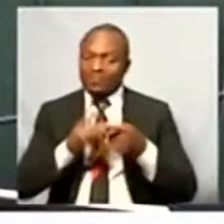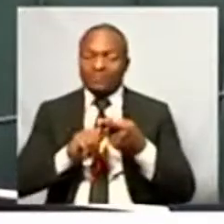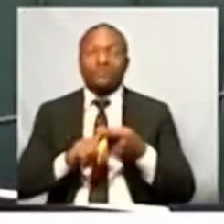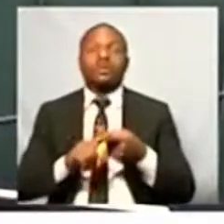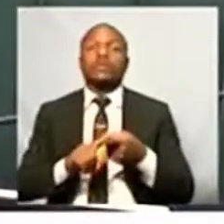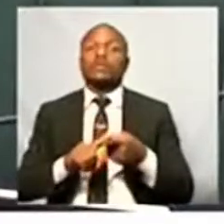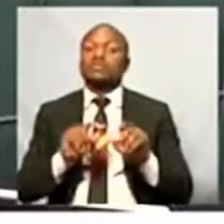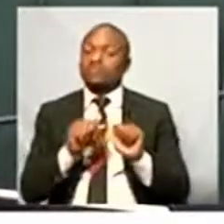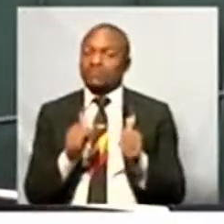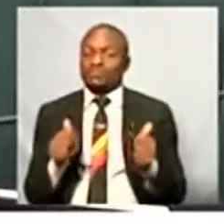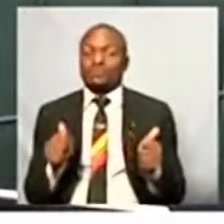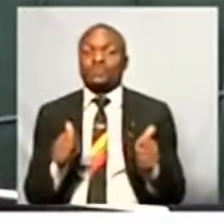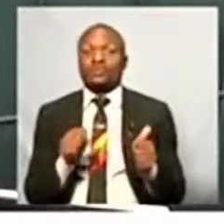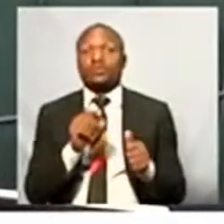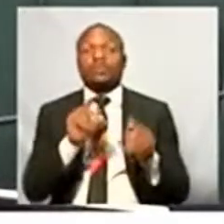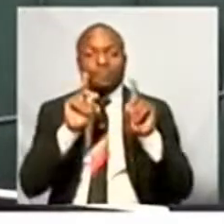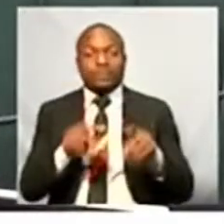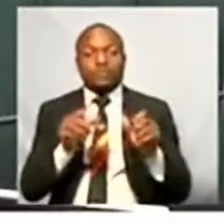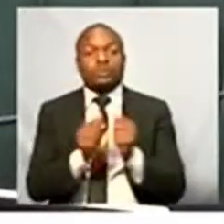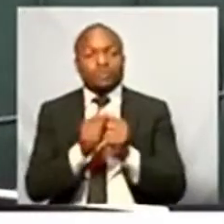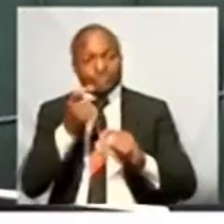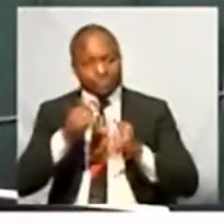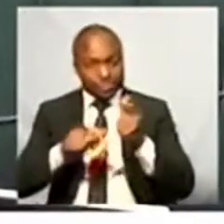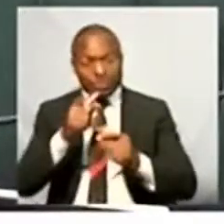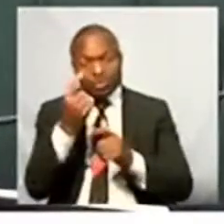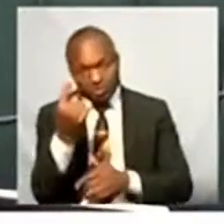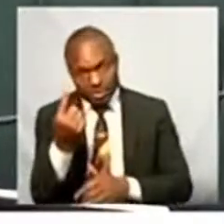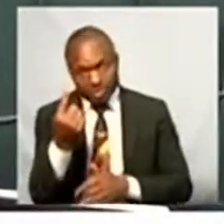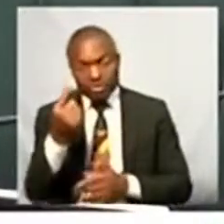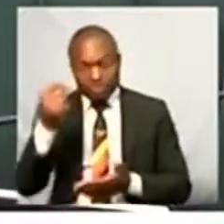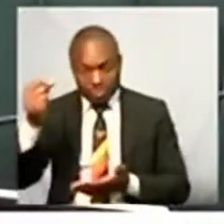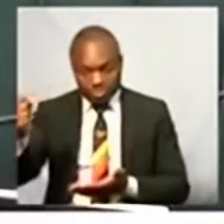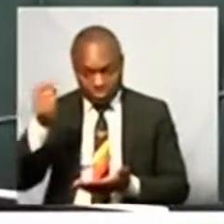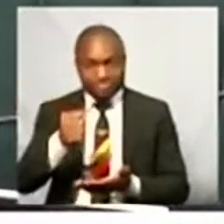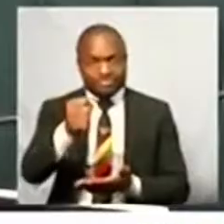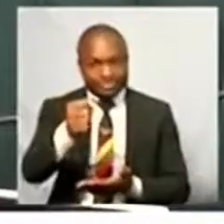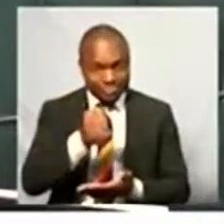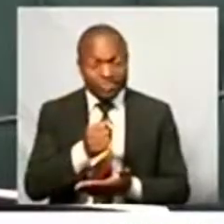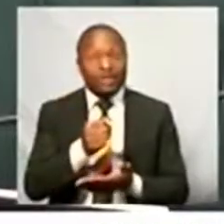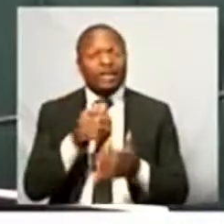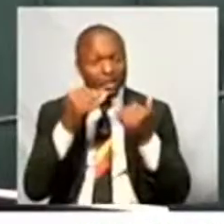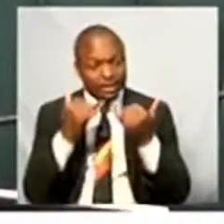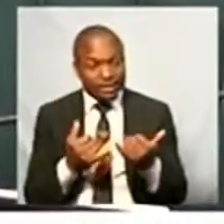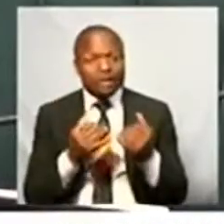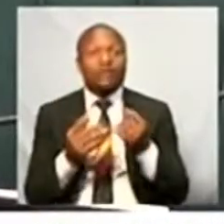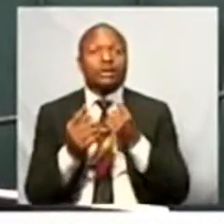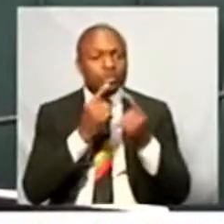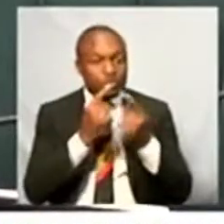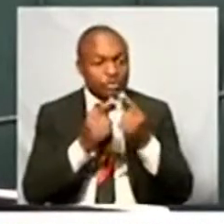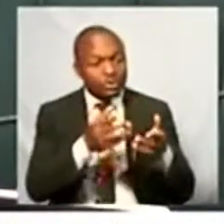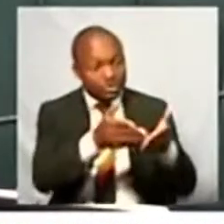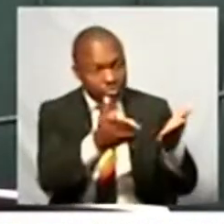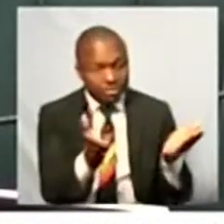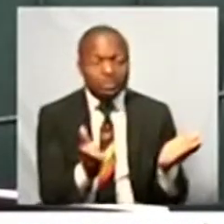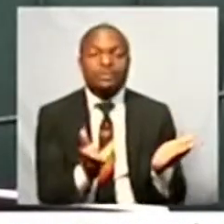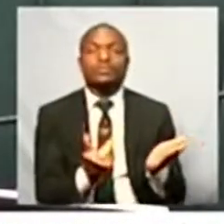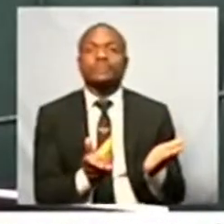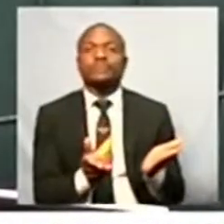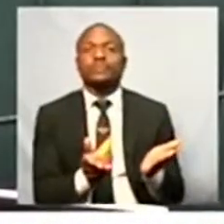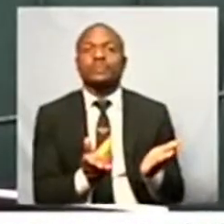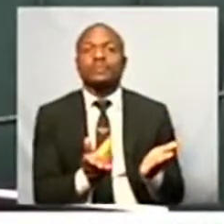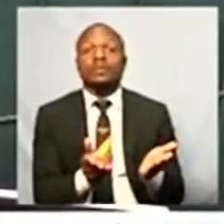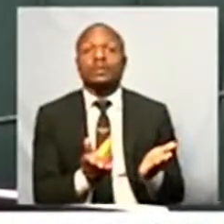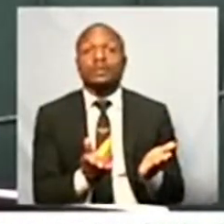that are living with a disability, by one, on employment. We are also now talking to those that